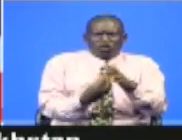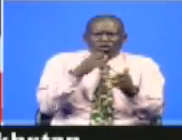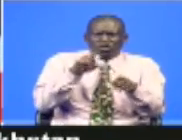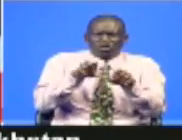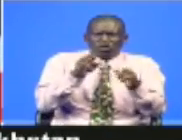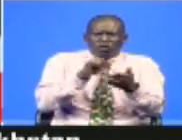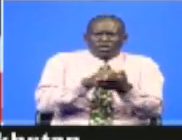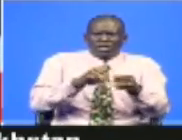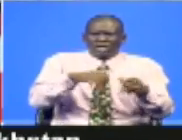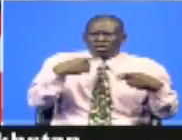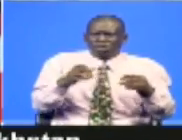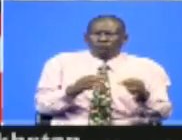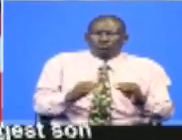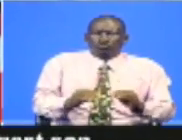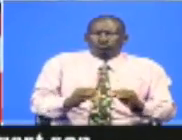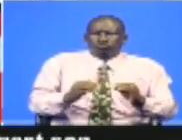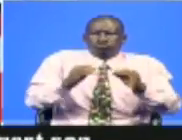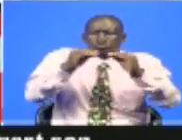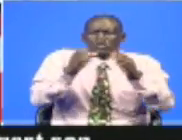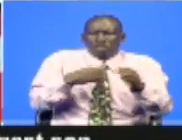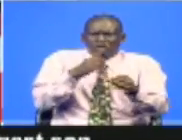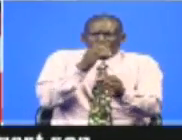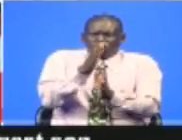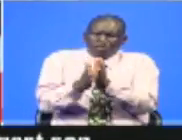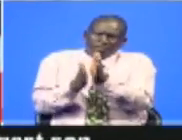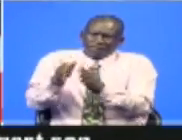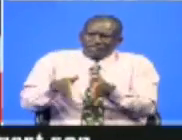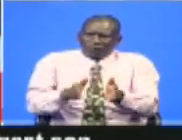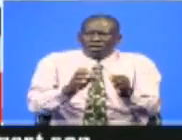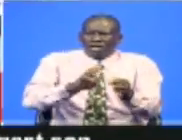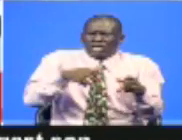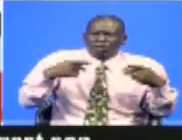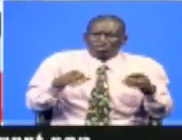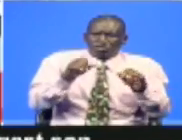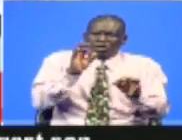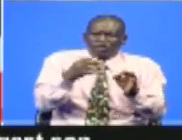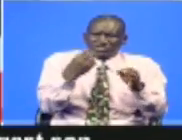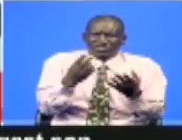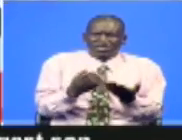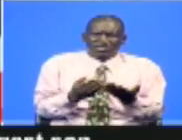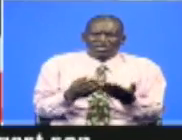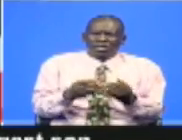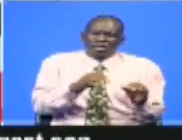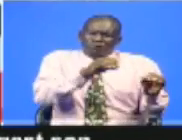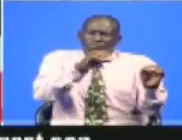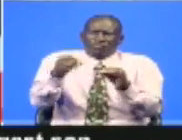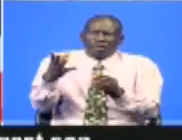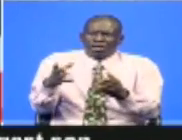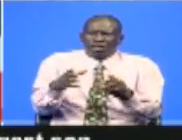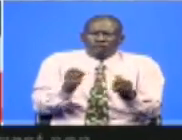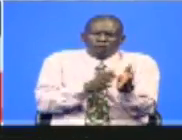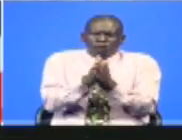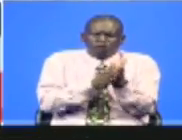chini wafike pale penye amefika. Ametengenezea at least njia, at least wale wengine wakiona ameenda iko watakuwa